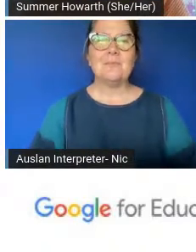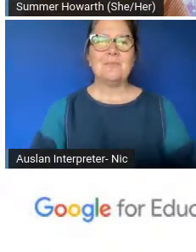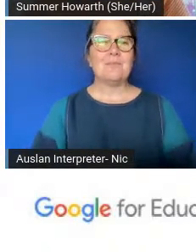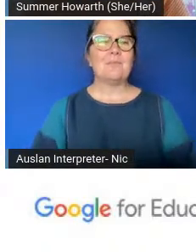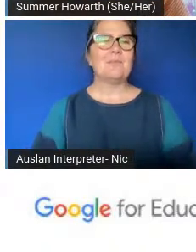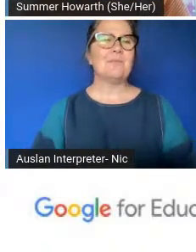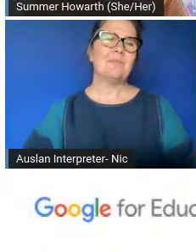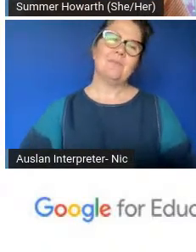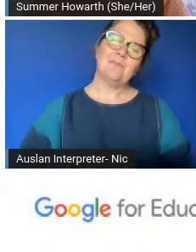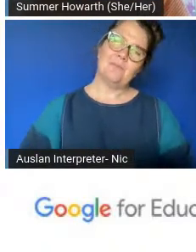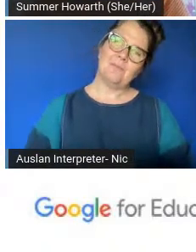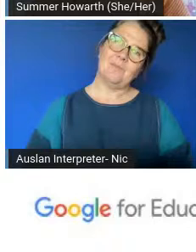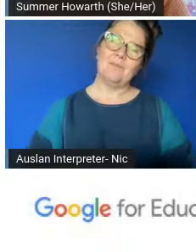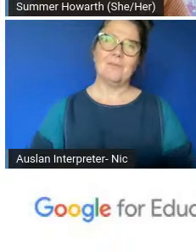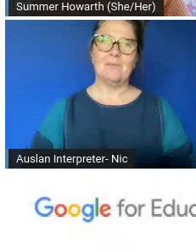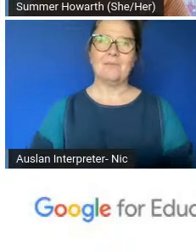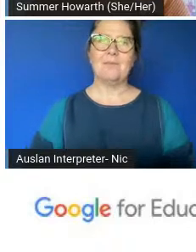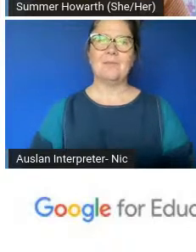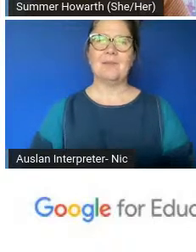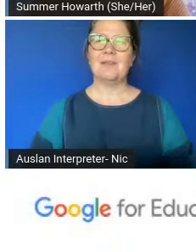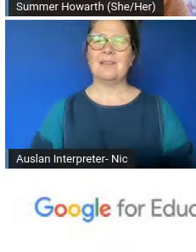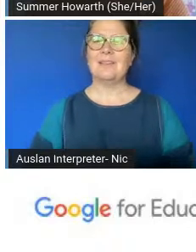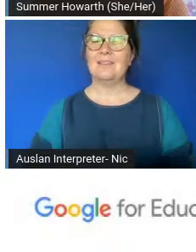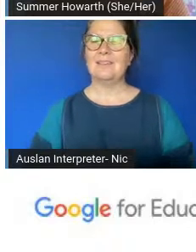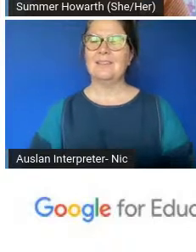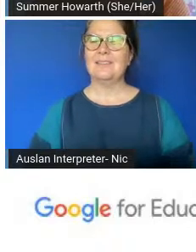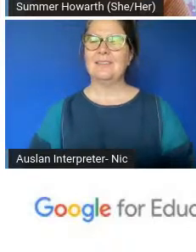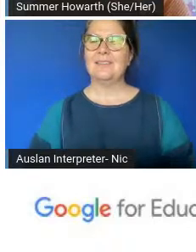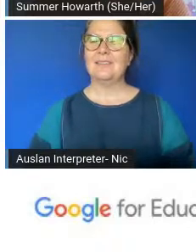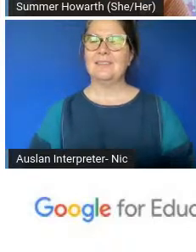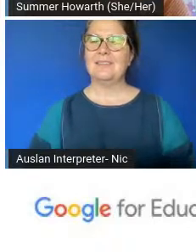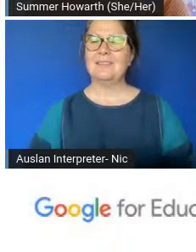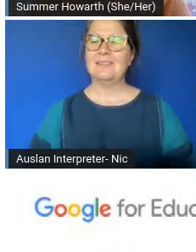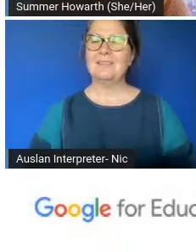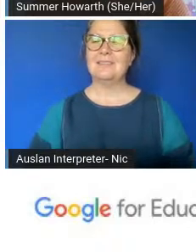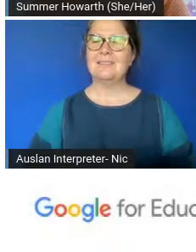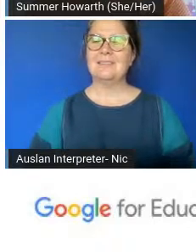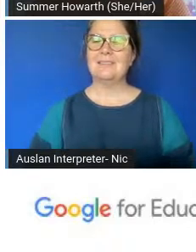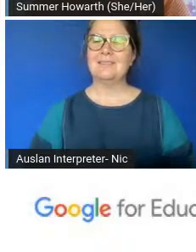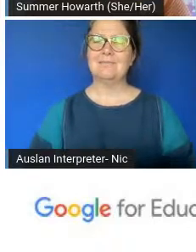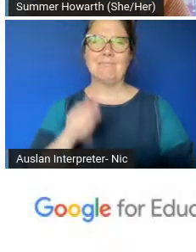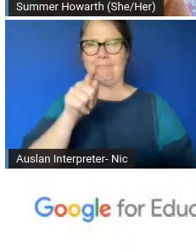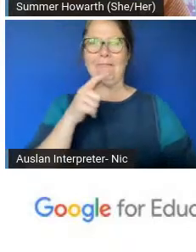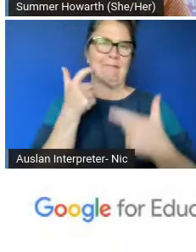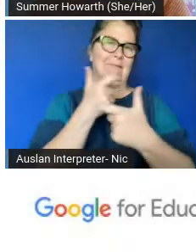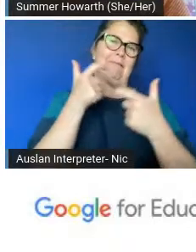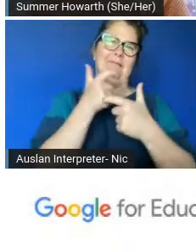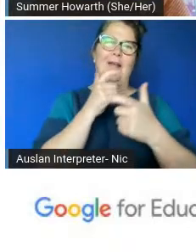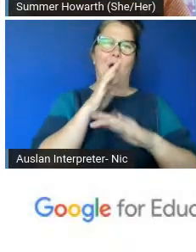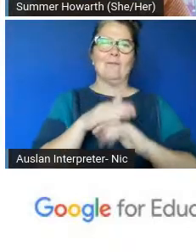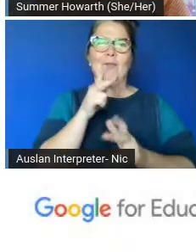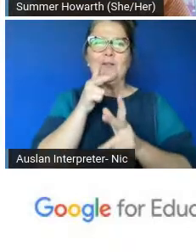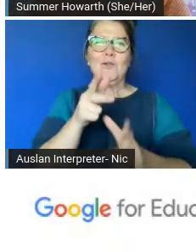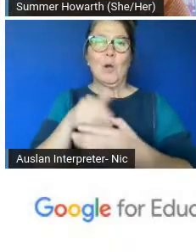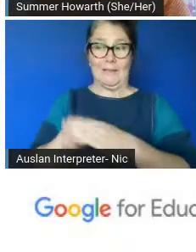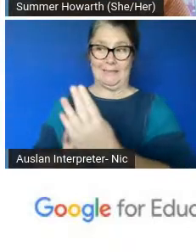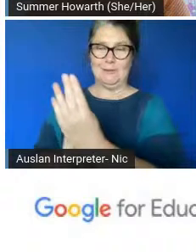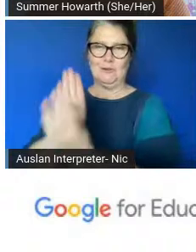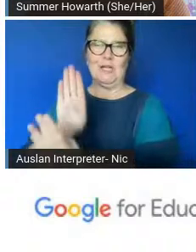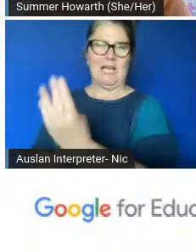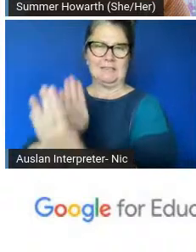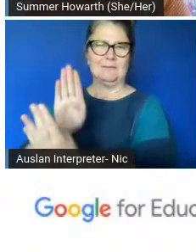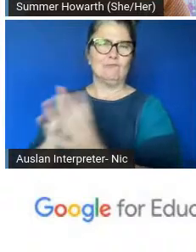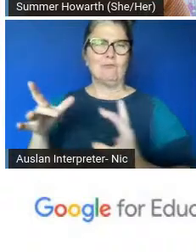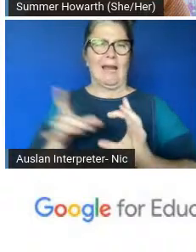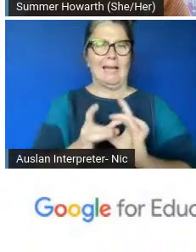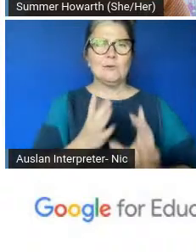So we need to record all of these fruit gags. We're going to give you these slides and things in the classroom, so don't